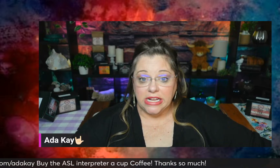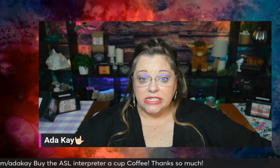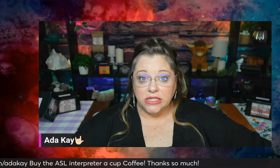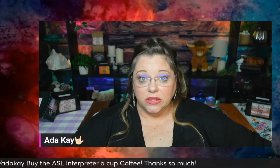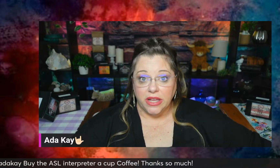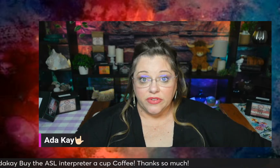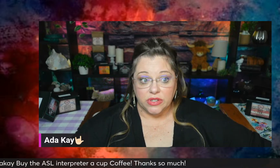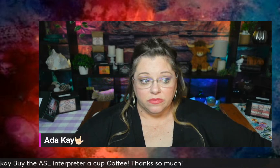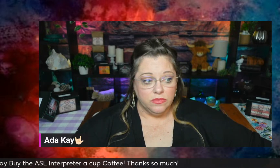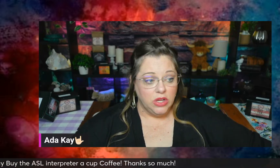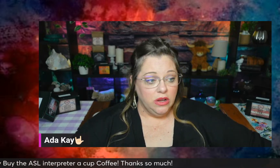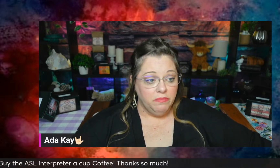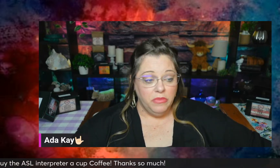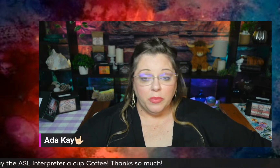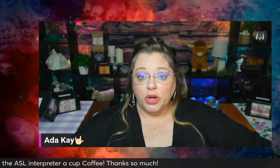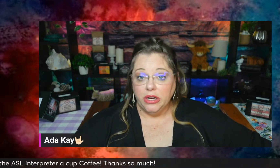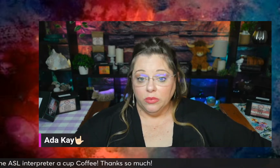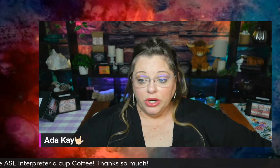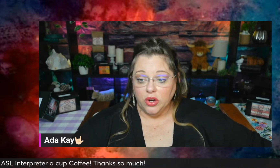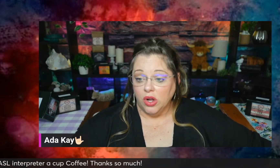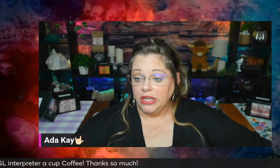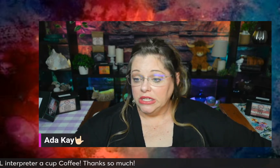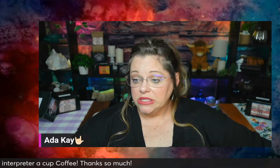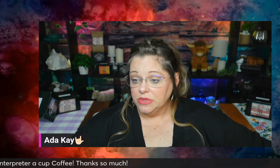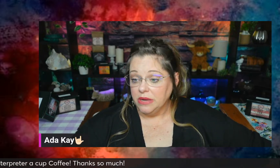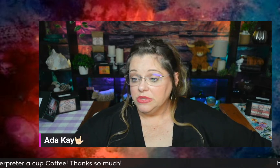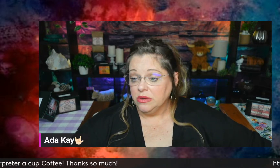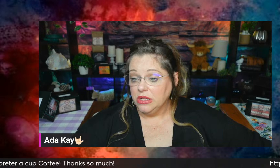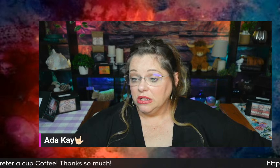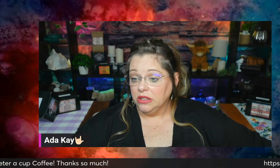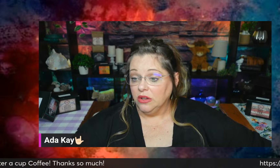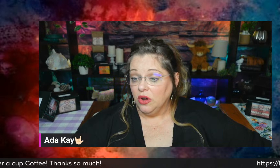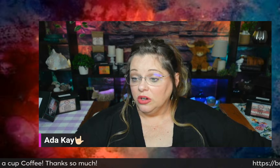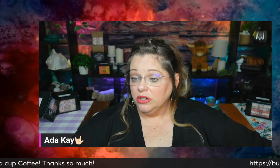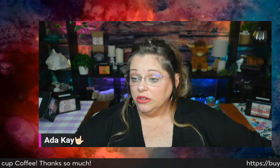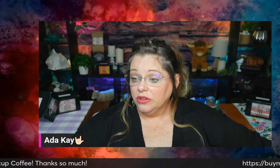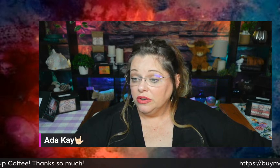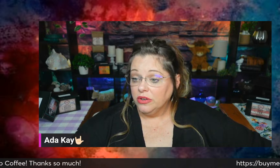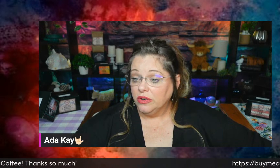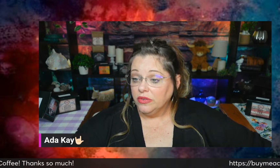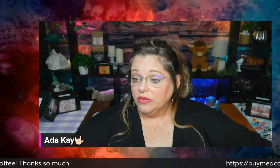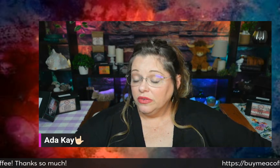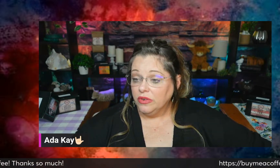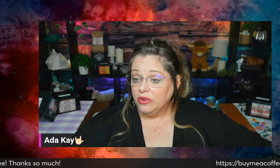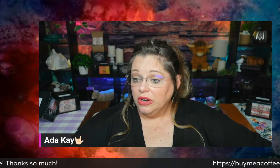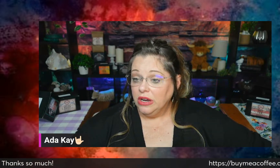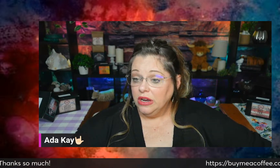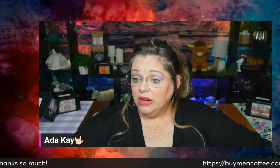neurologist. And I still have some memory recalling, sometimes can get a little hard.